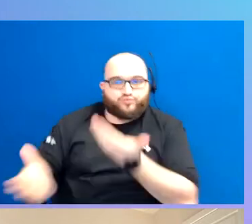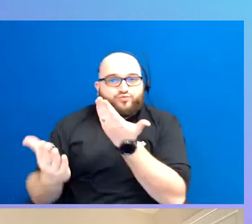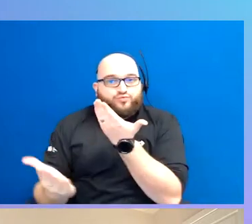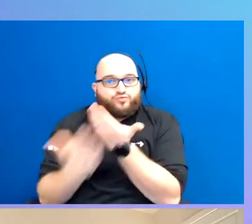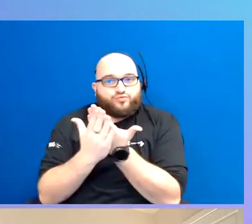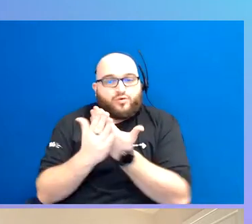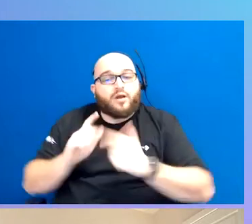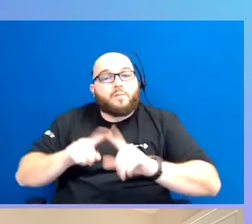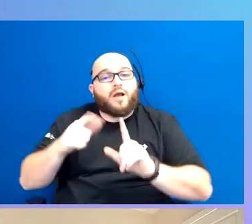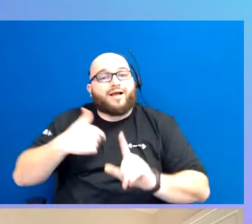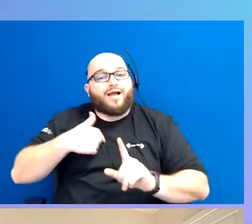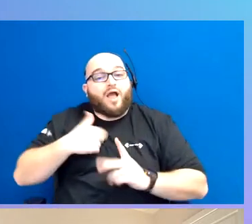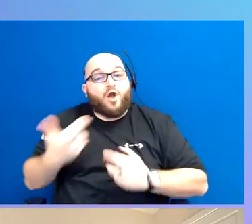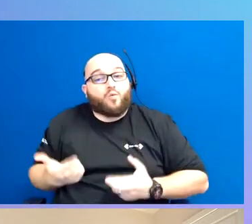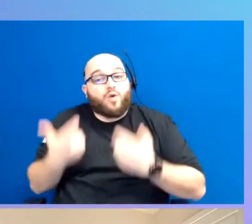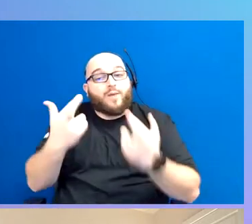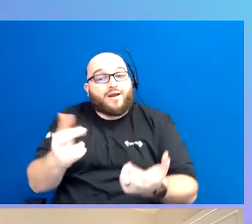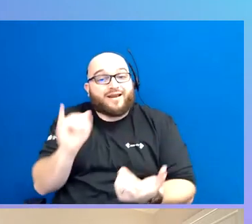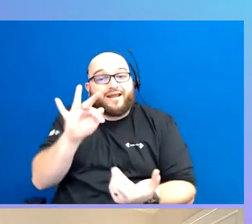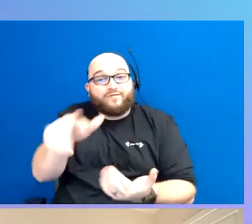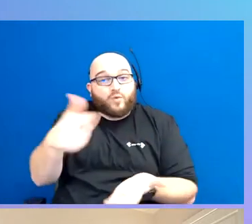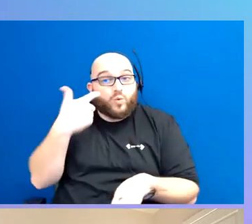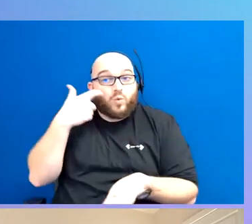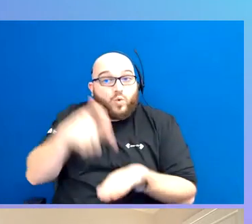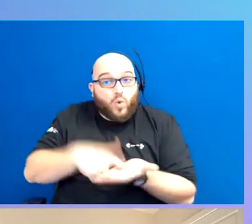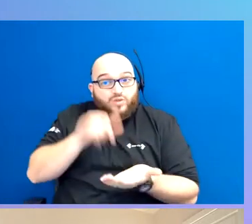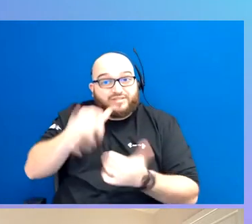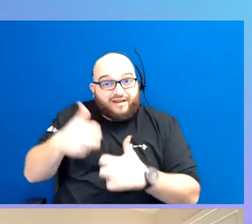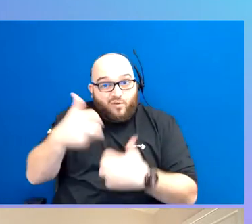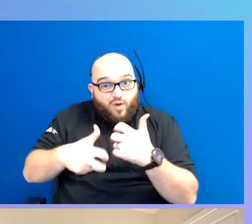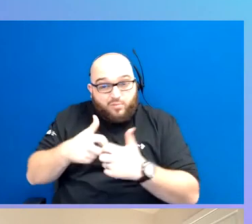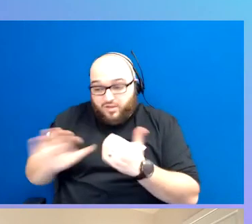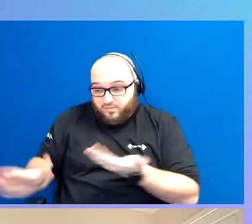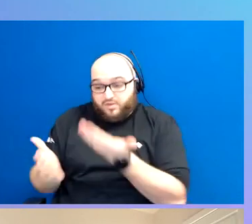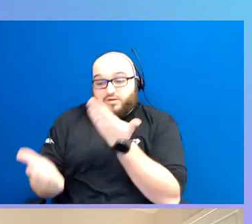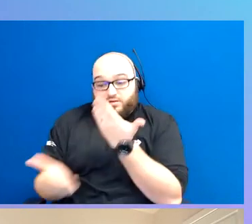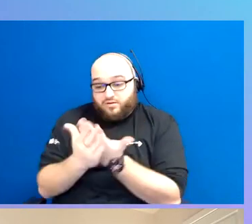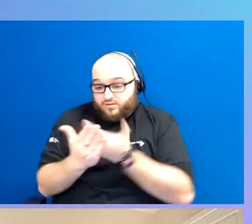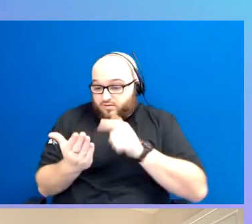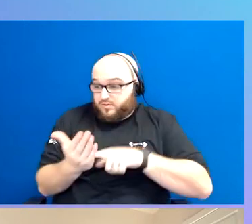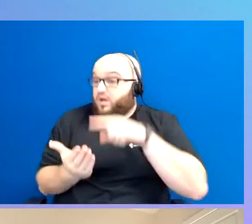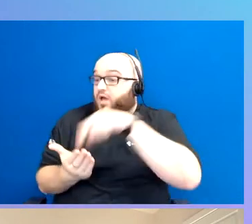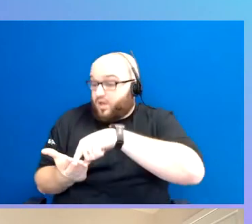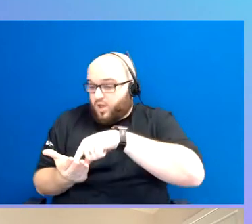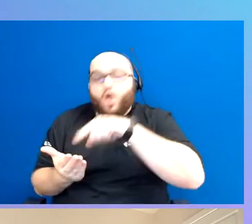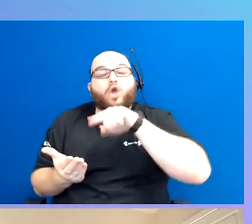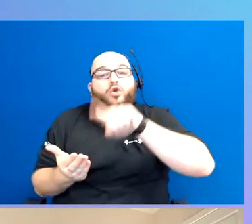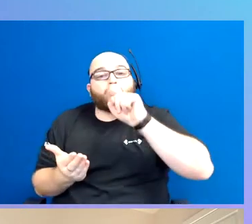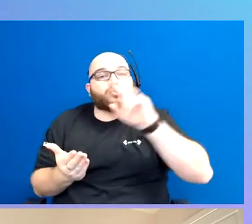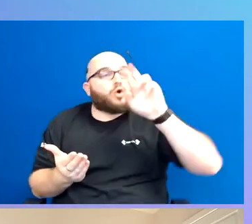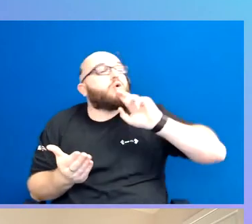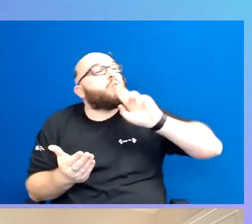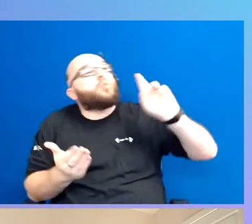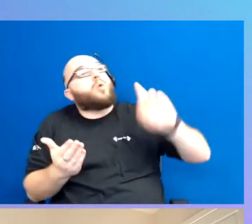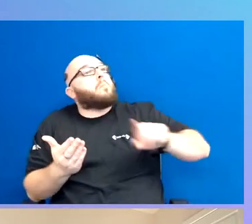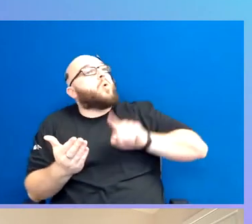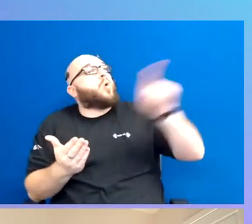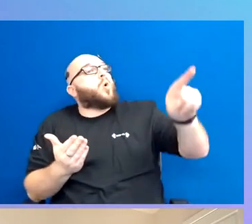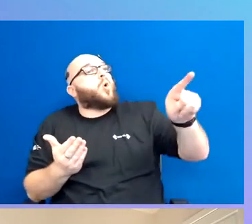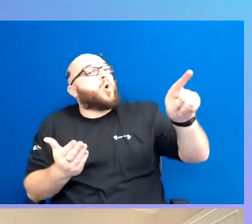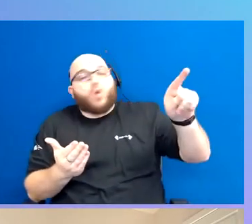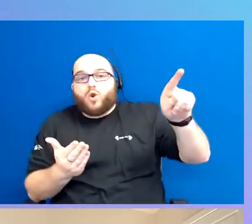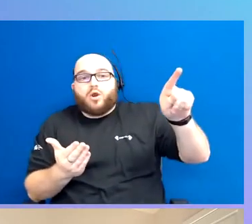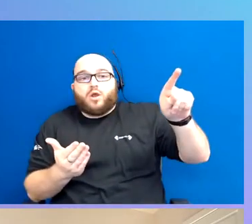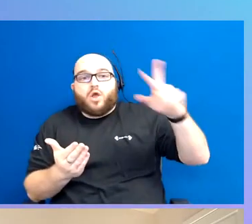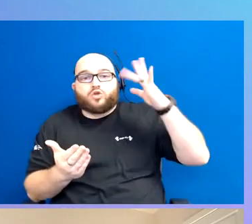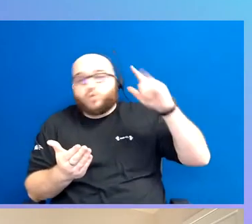as a developer, if you see something like this, you should report it. You should report it to the community, the development community, the owners of the open